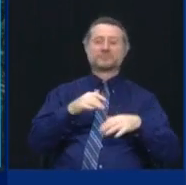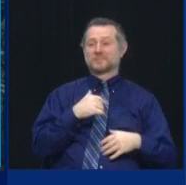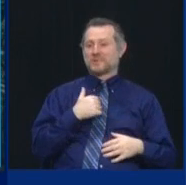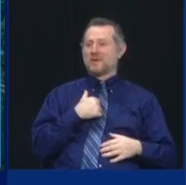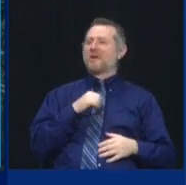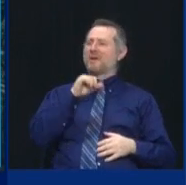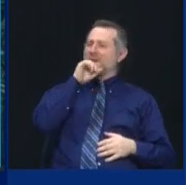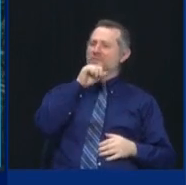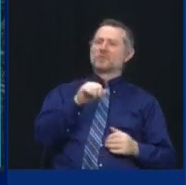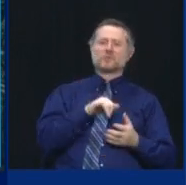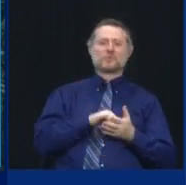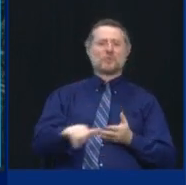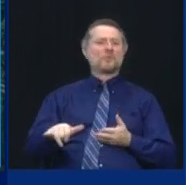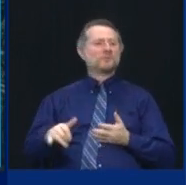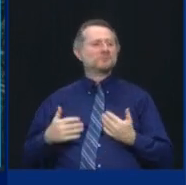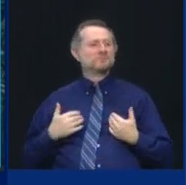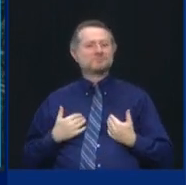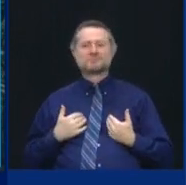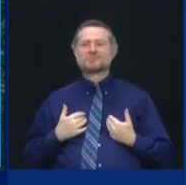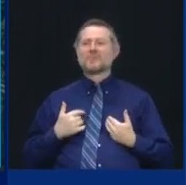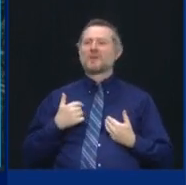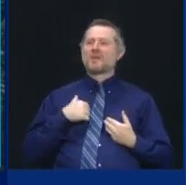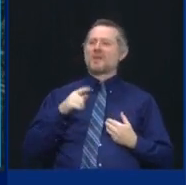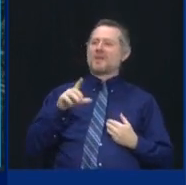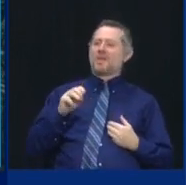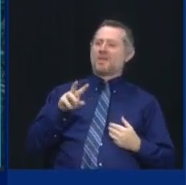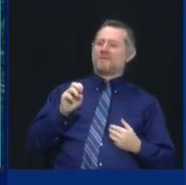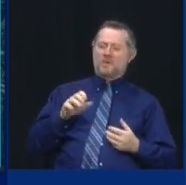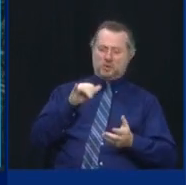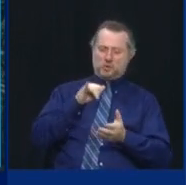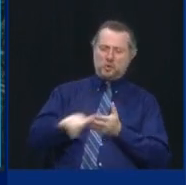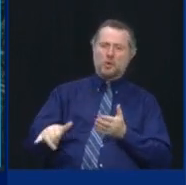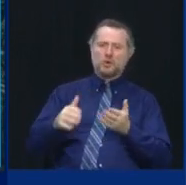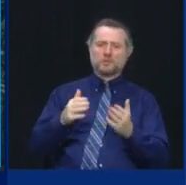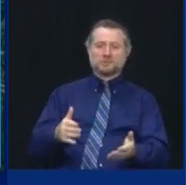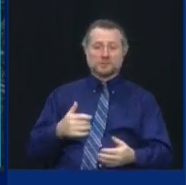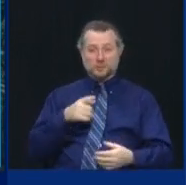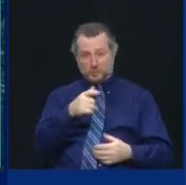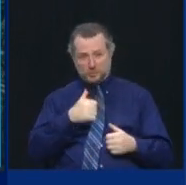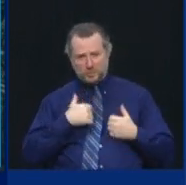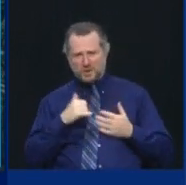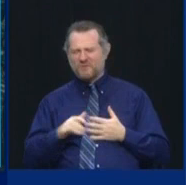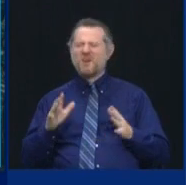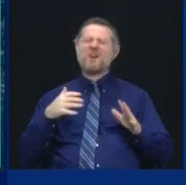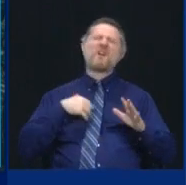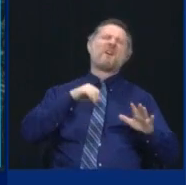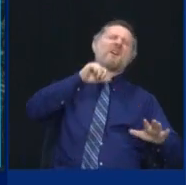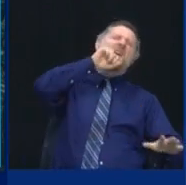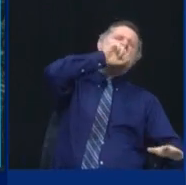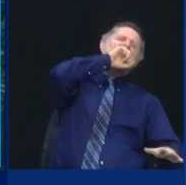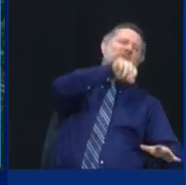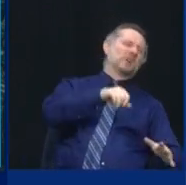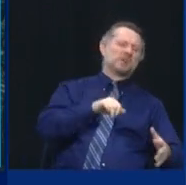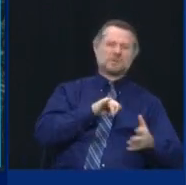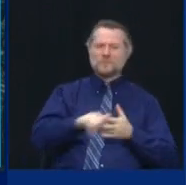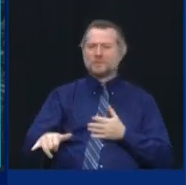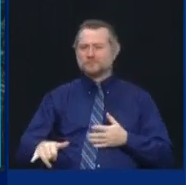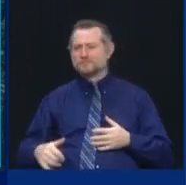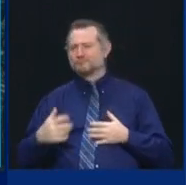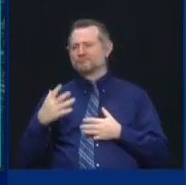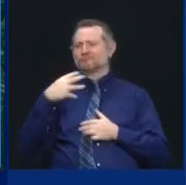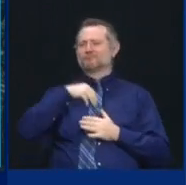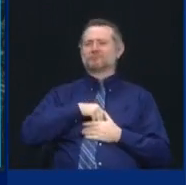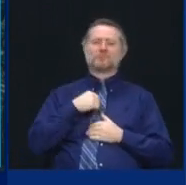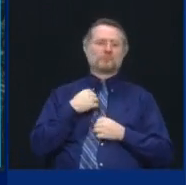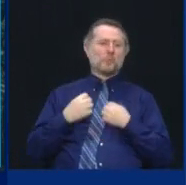New York. I love New York. Why are you in New York? Because I love New York. It's that emotion, it's that